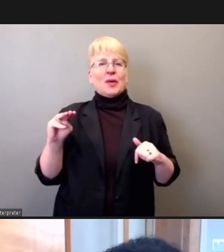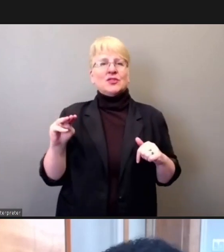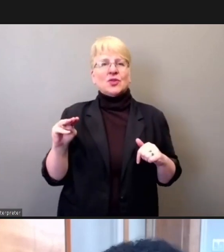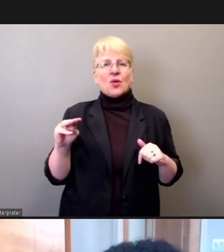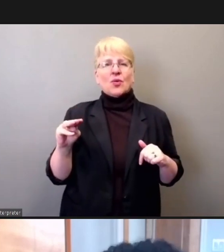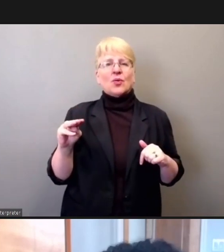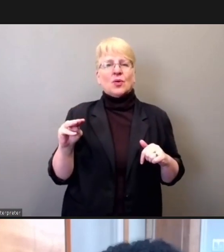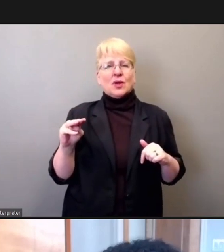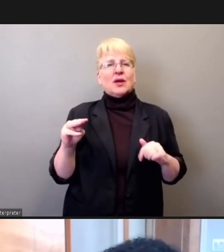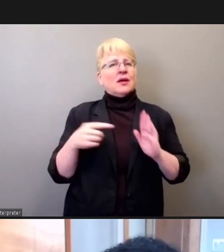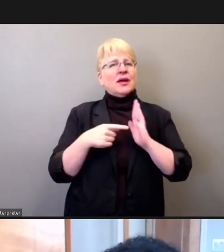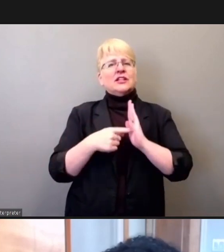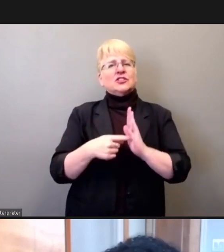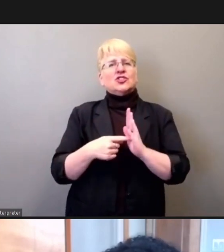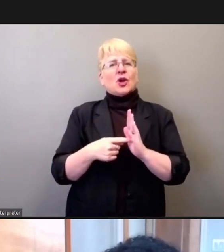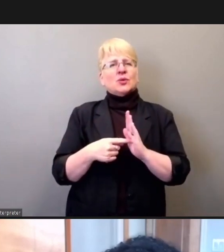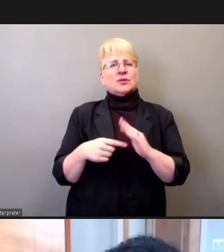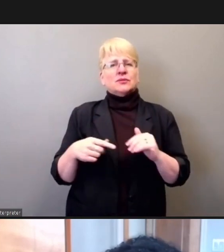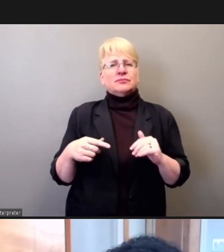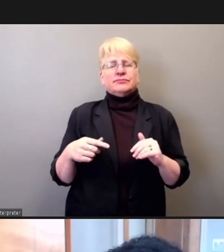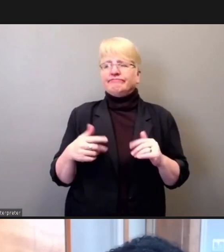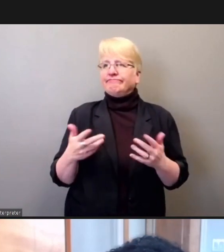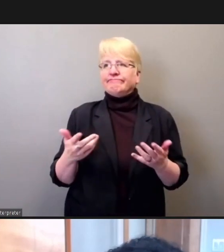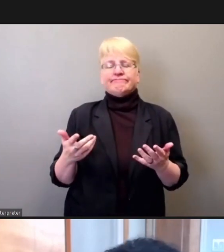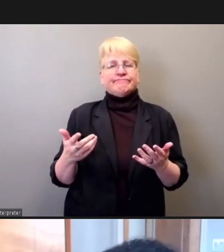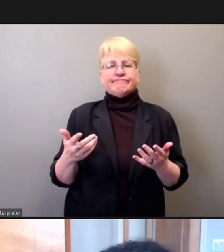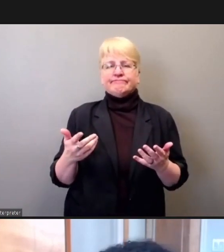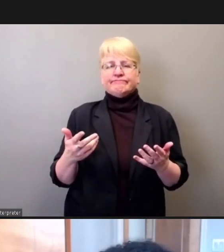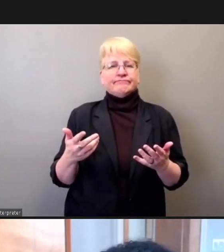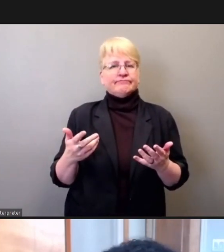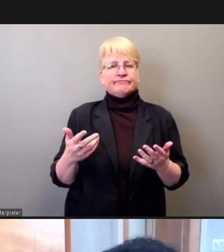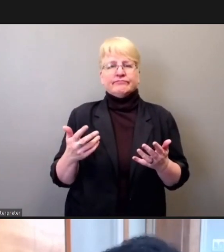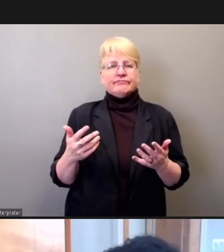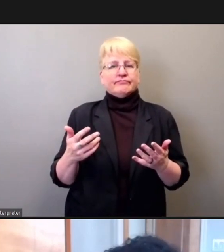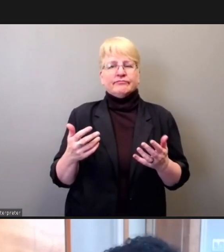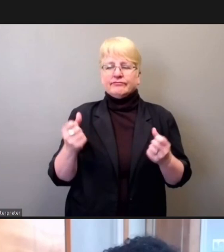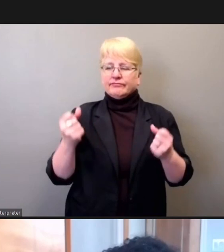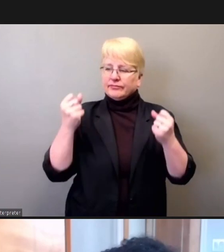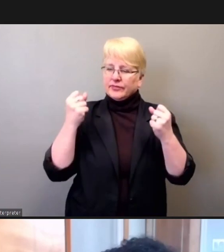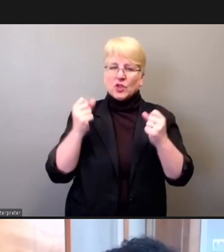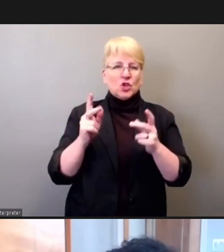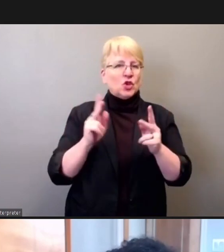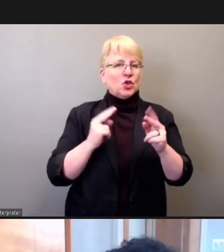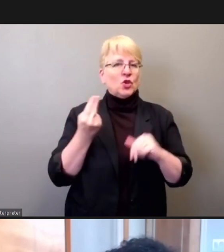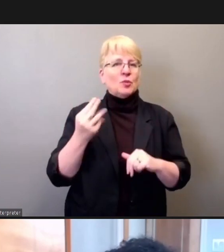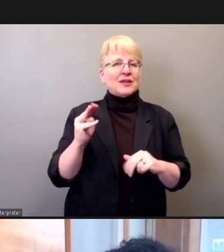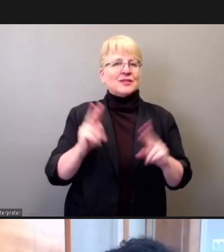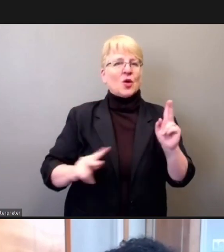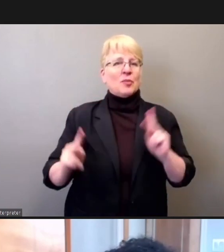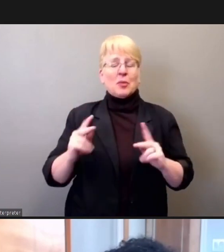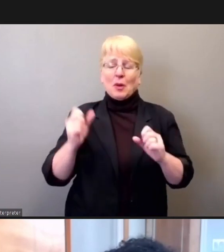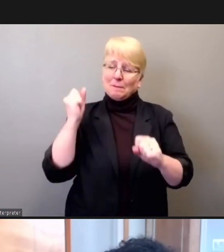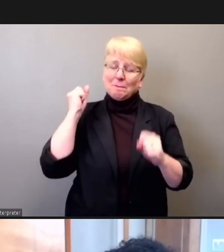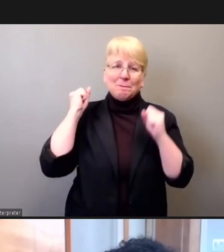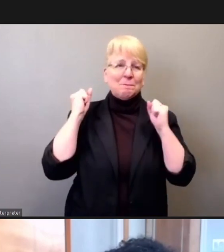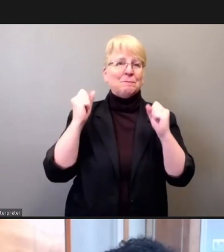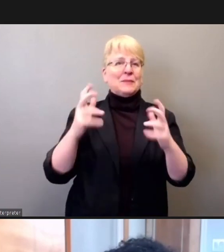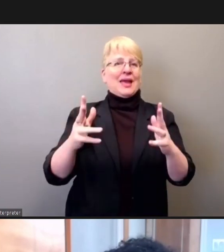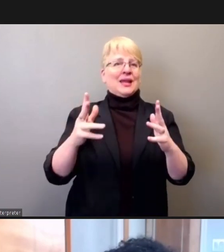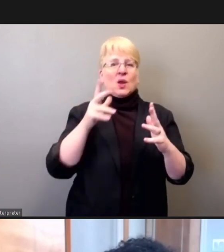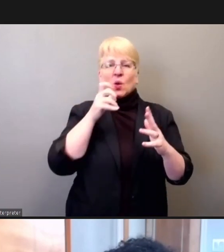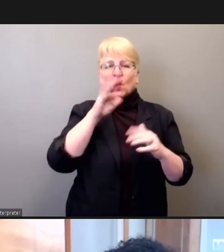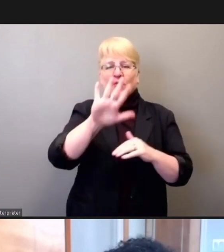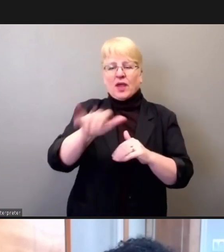that we still have far too many New Mexicans whose underlying conditions, although we have lost some New Mexicans with